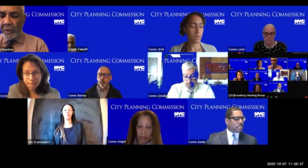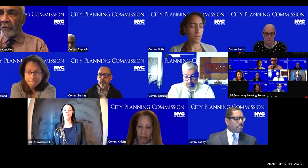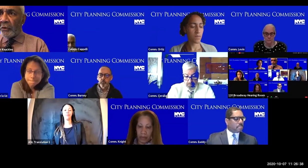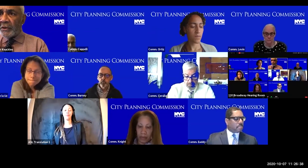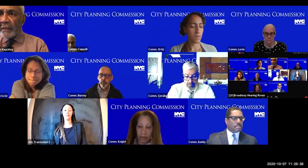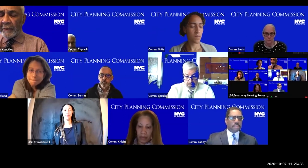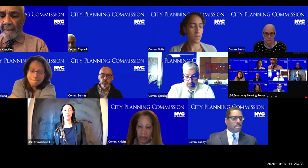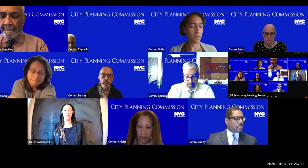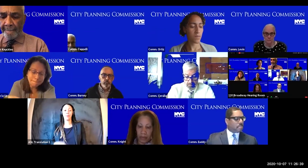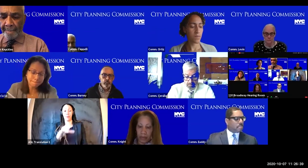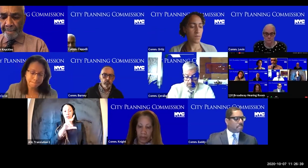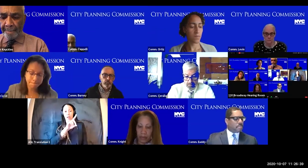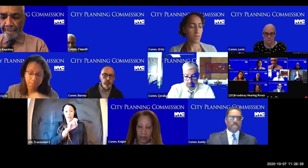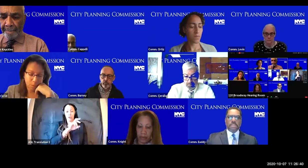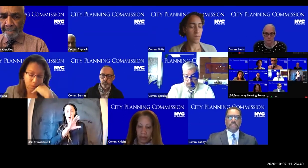Dr. Cortez?